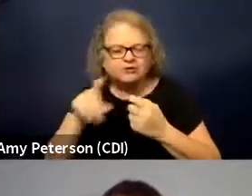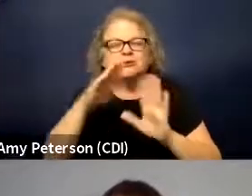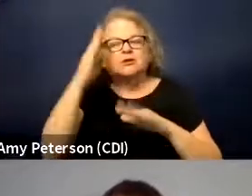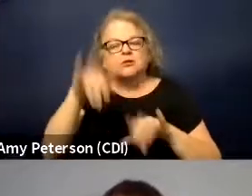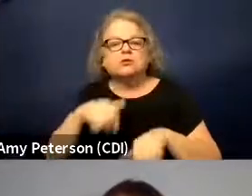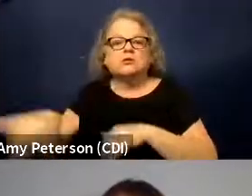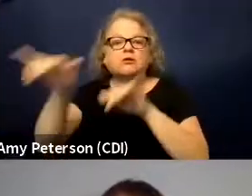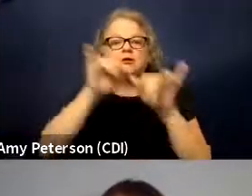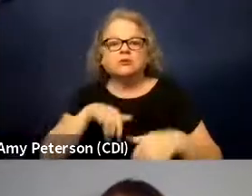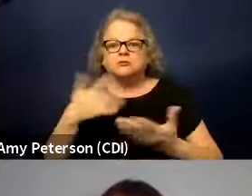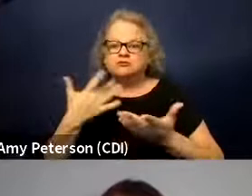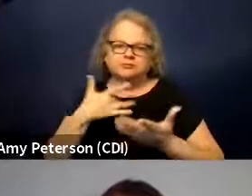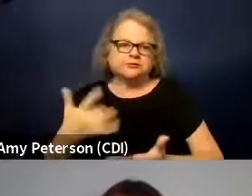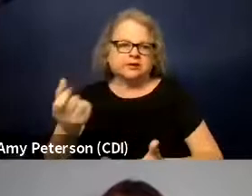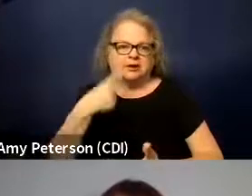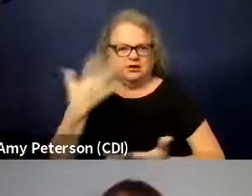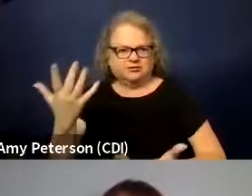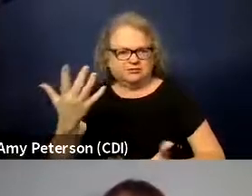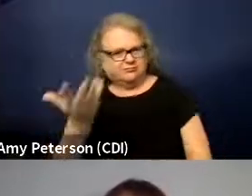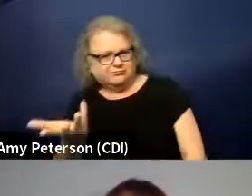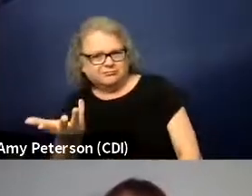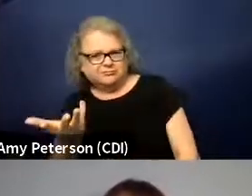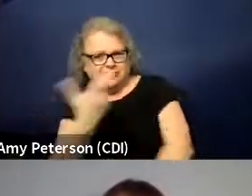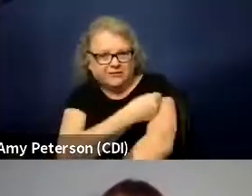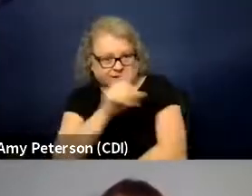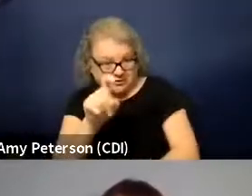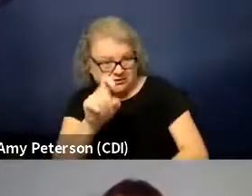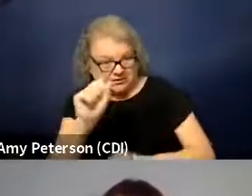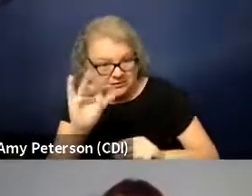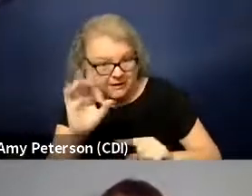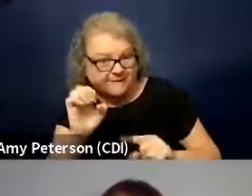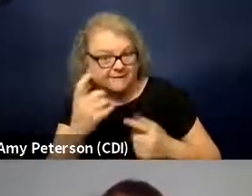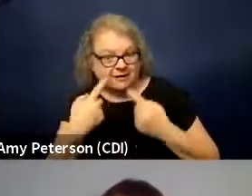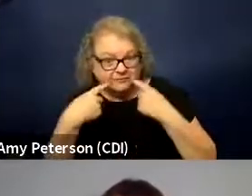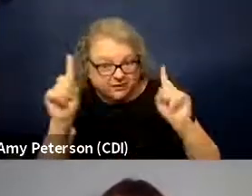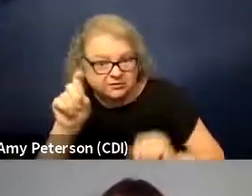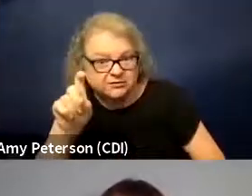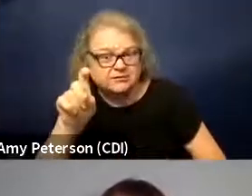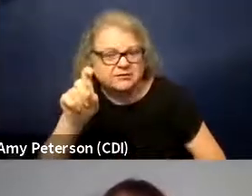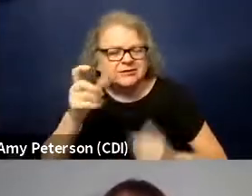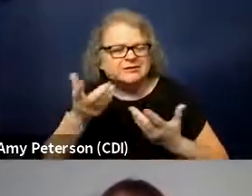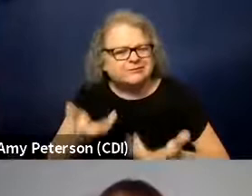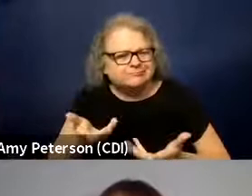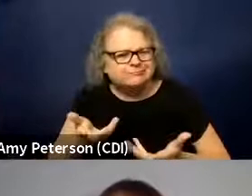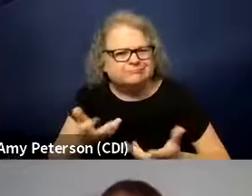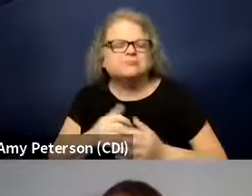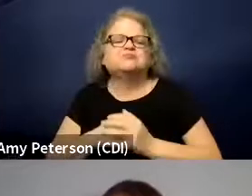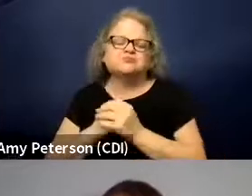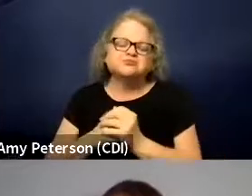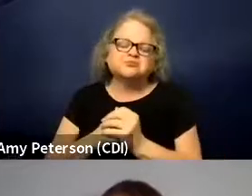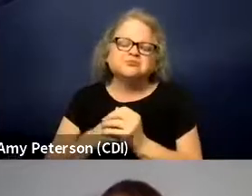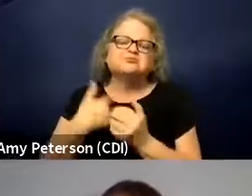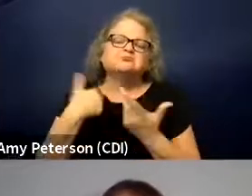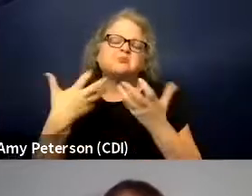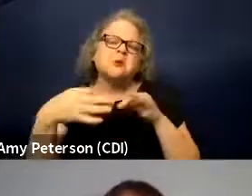effective? I'd like to talk a little bit about how this vaccine was made and vaccines in